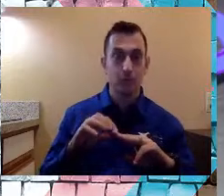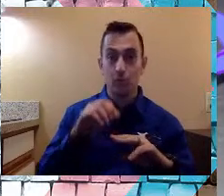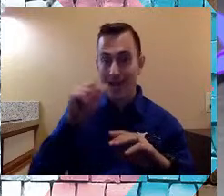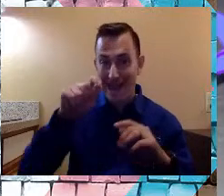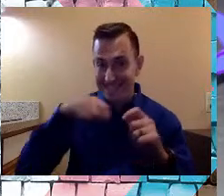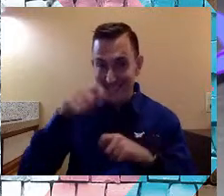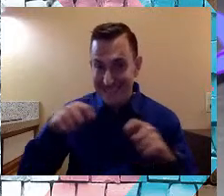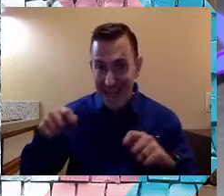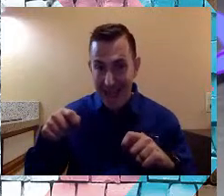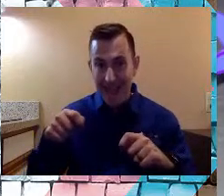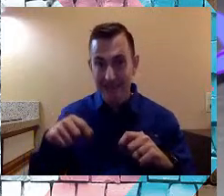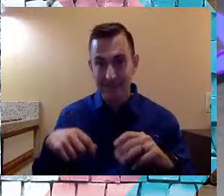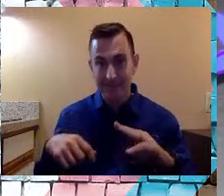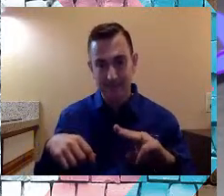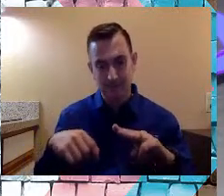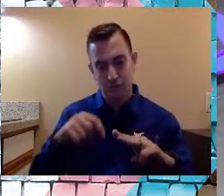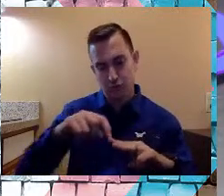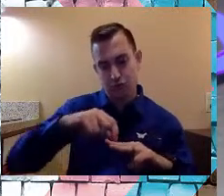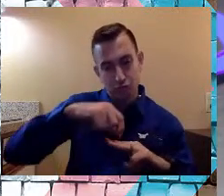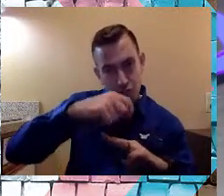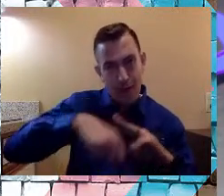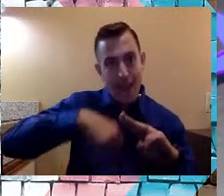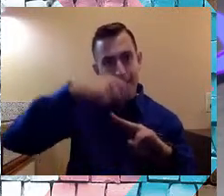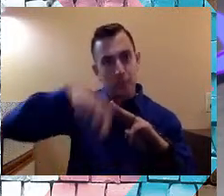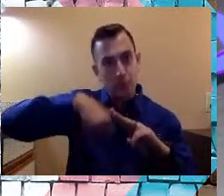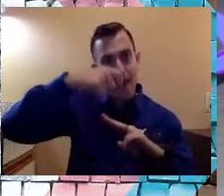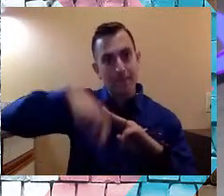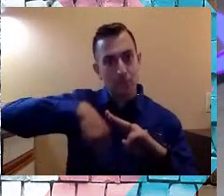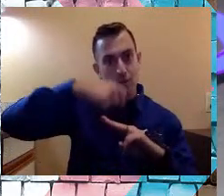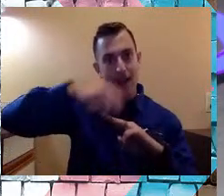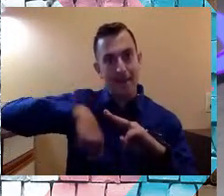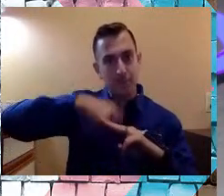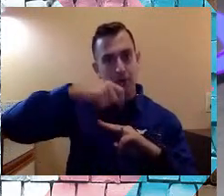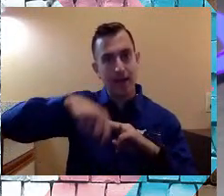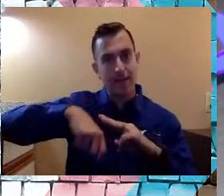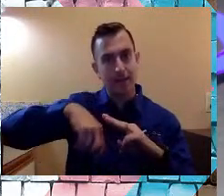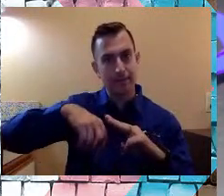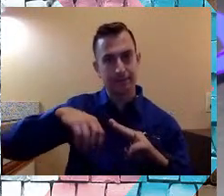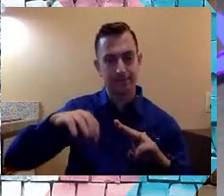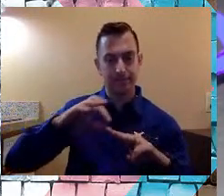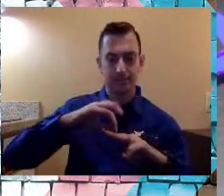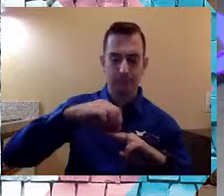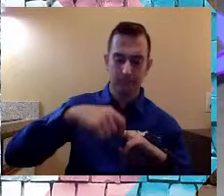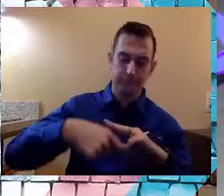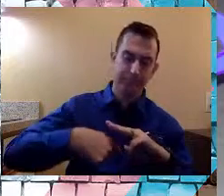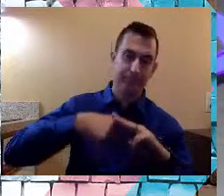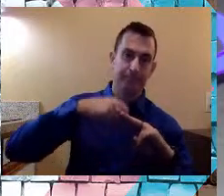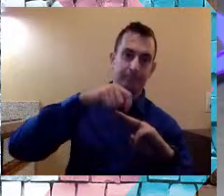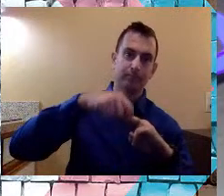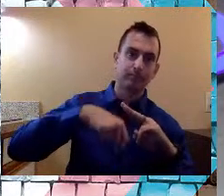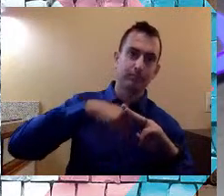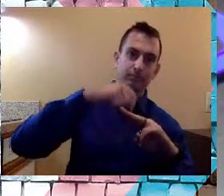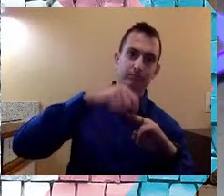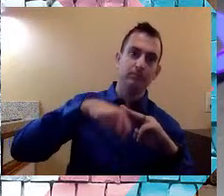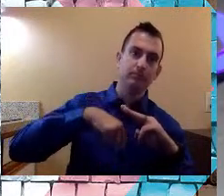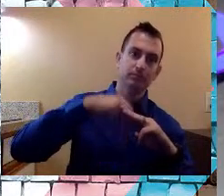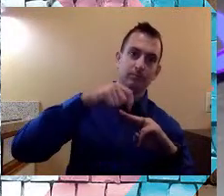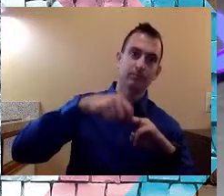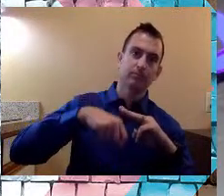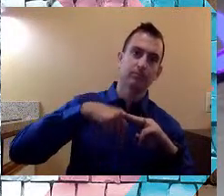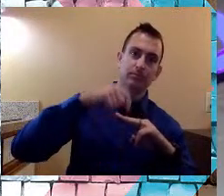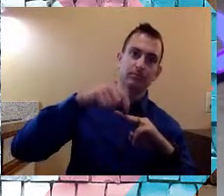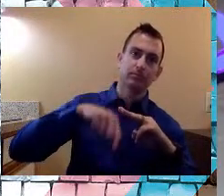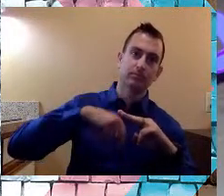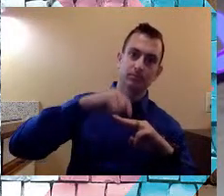yet, but we're wrapping it. And I'm just wrapping it around my fingers. So just like we did the stick, but